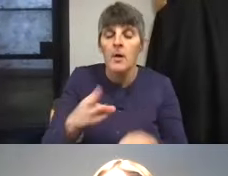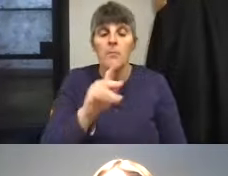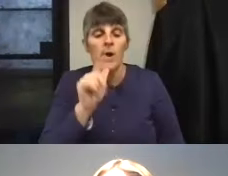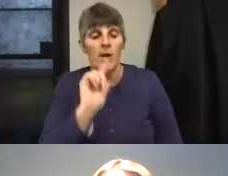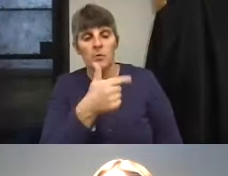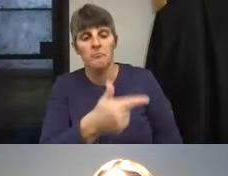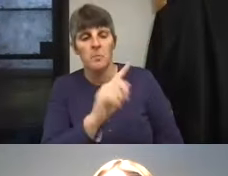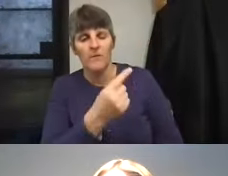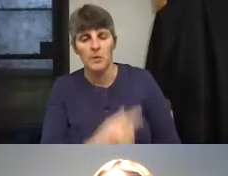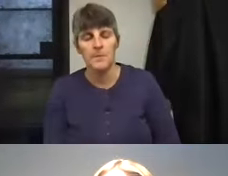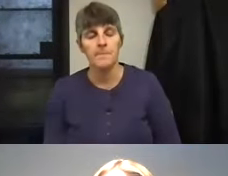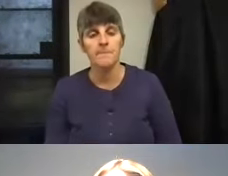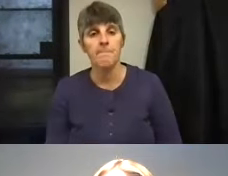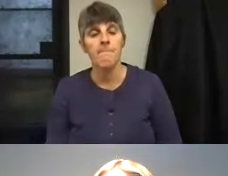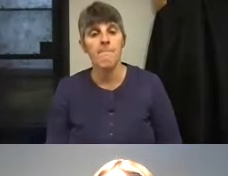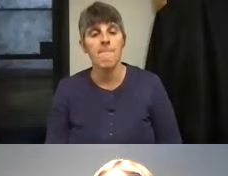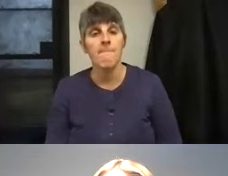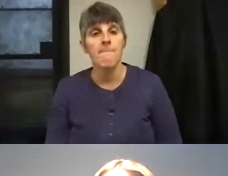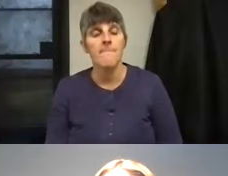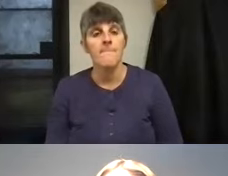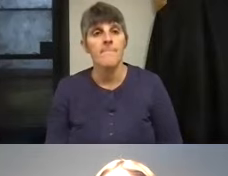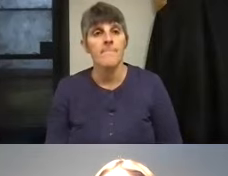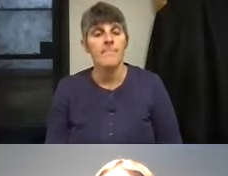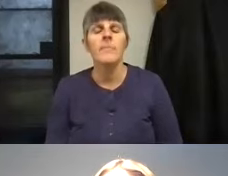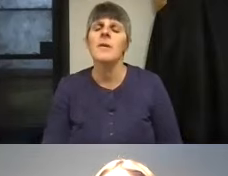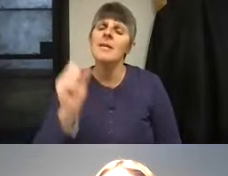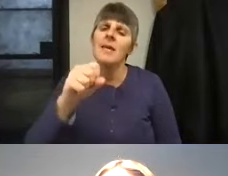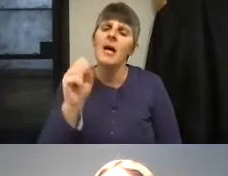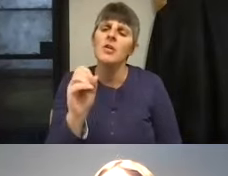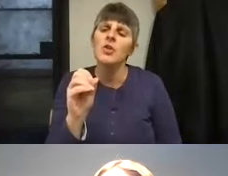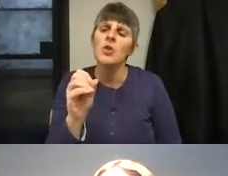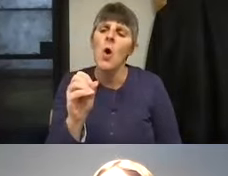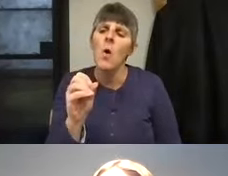you for our to start us off. Yeah, so